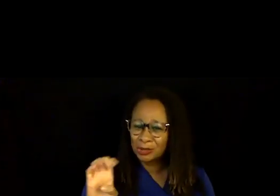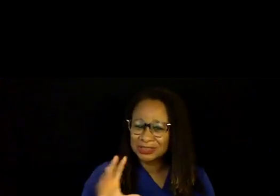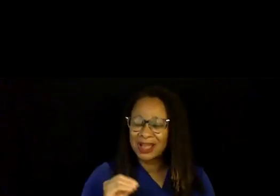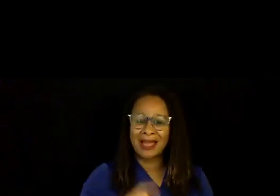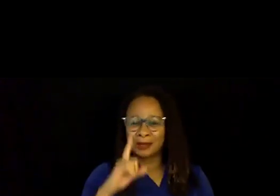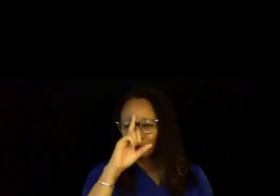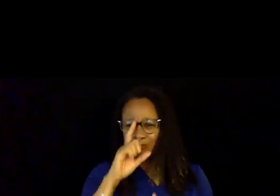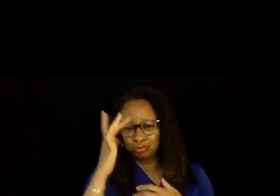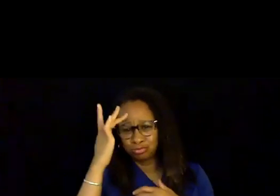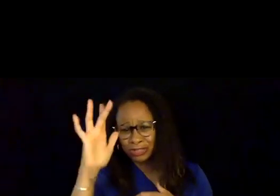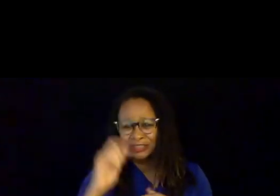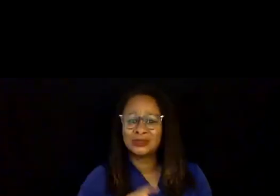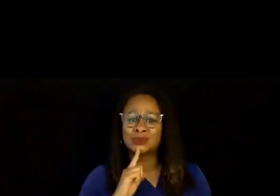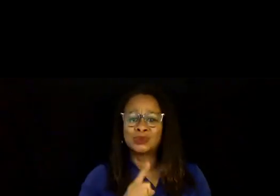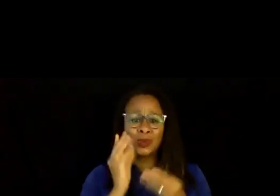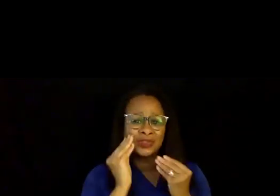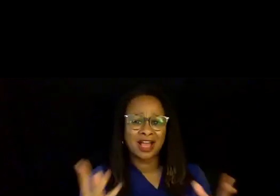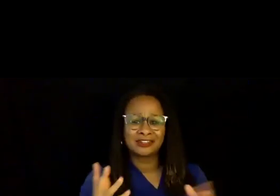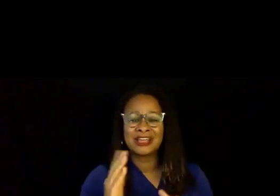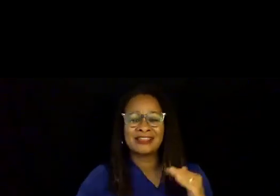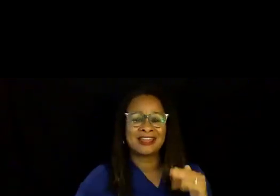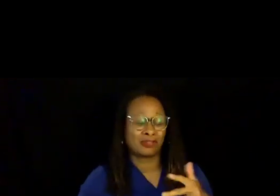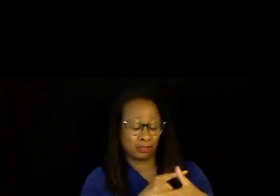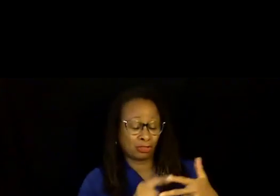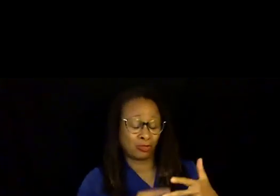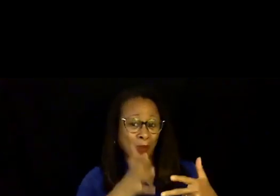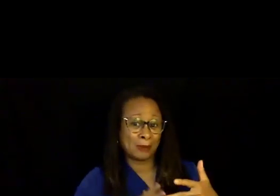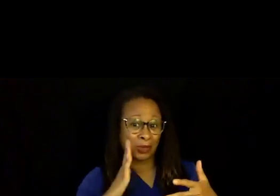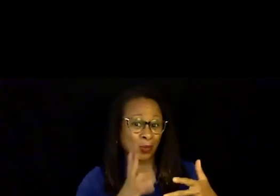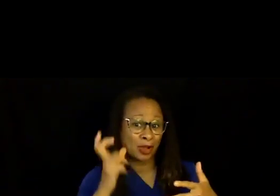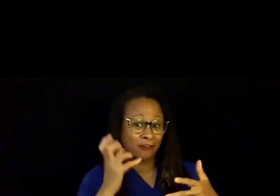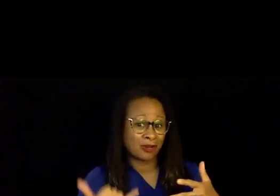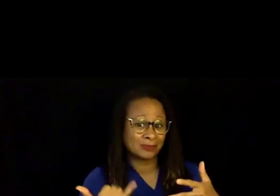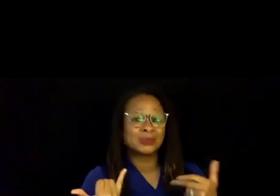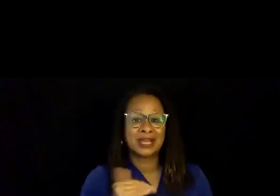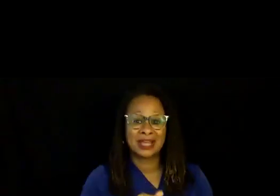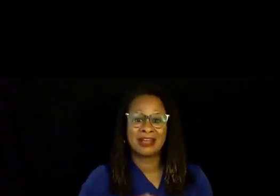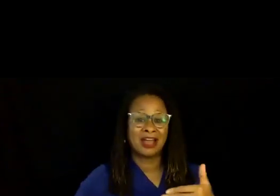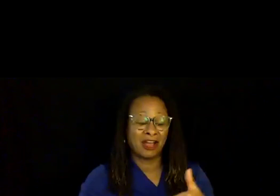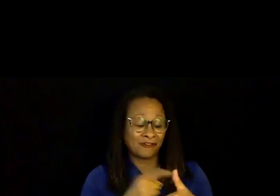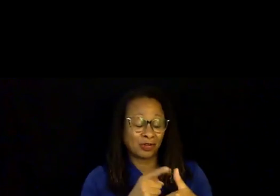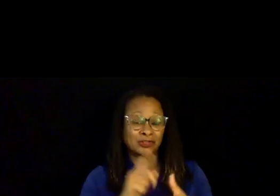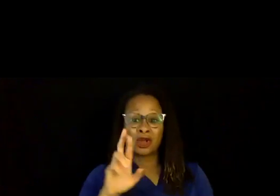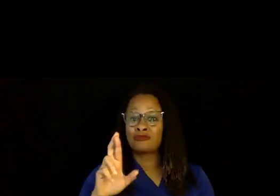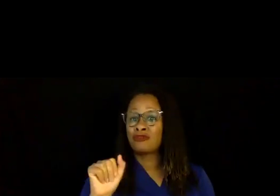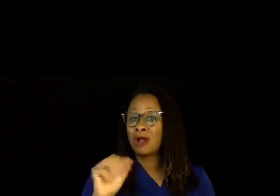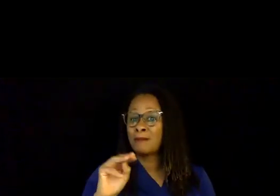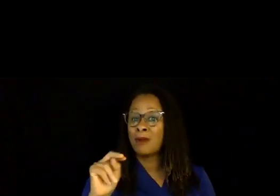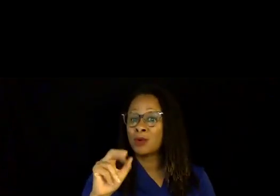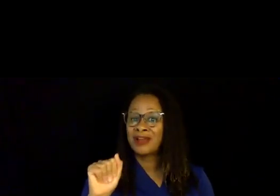truth tellers than the three women you're about to hear from. The first is Ramona Diaz, who is a